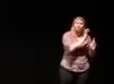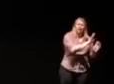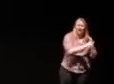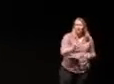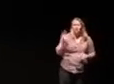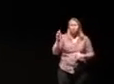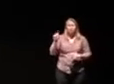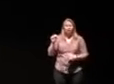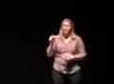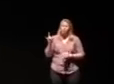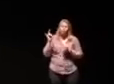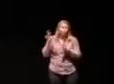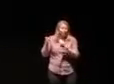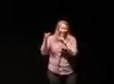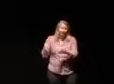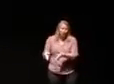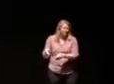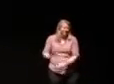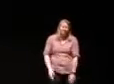He's a horrible human being.